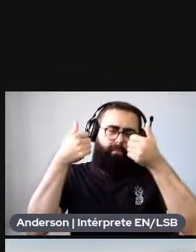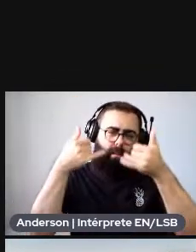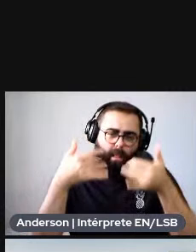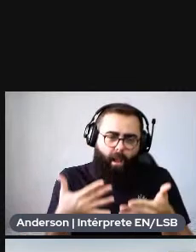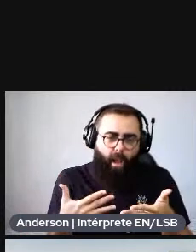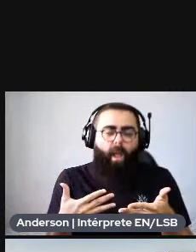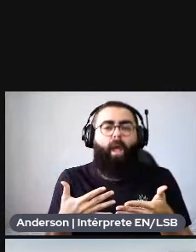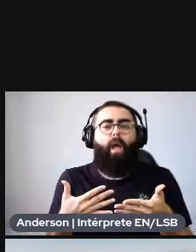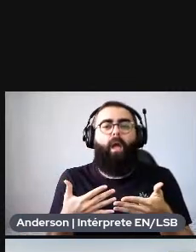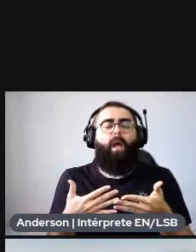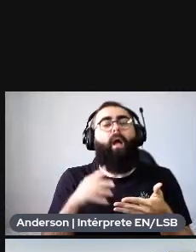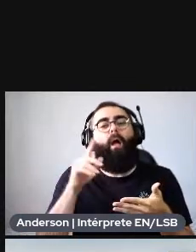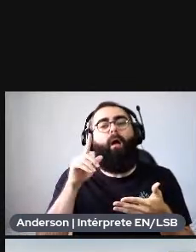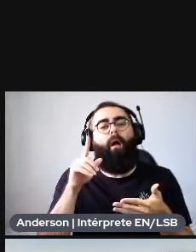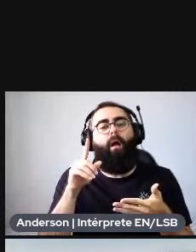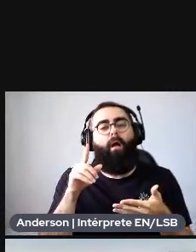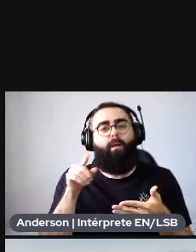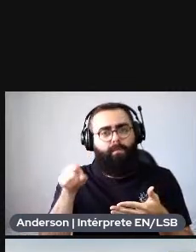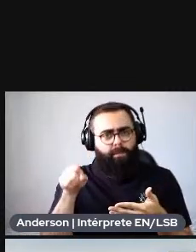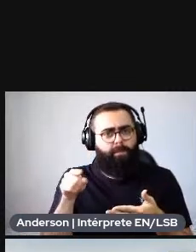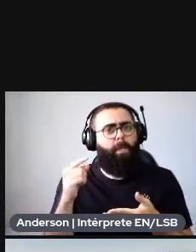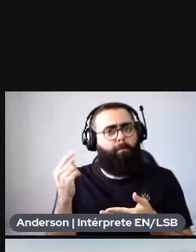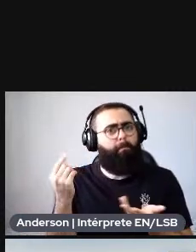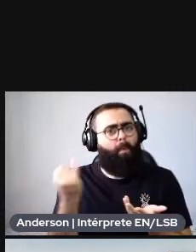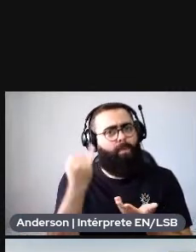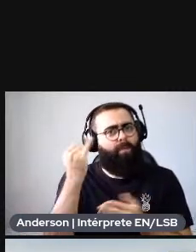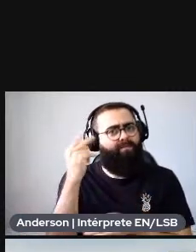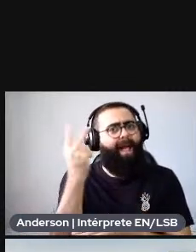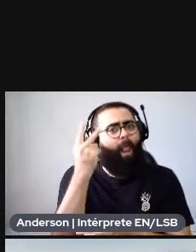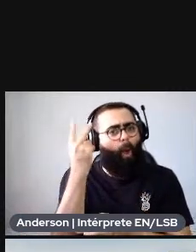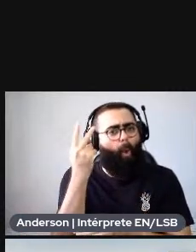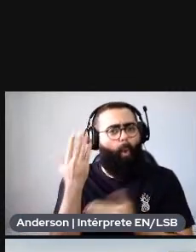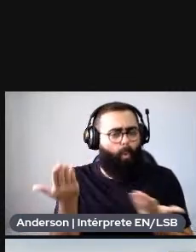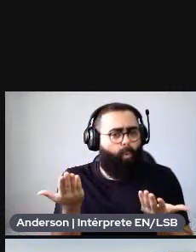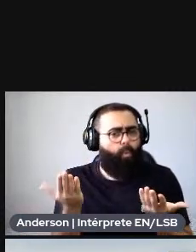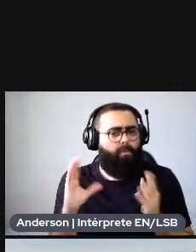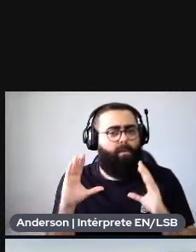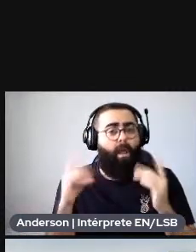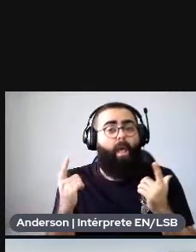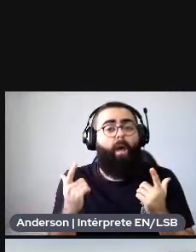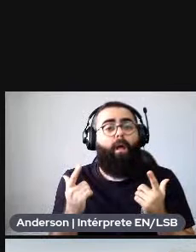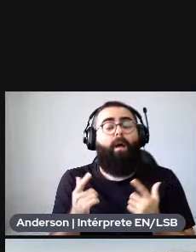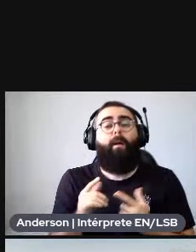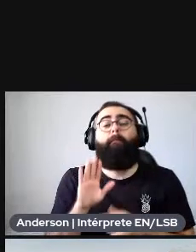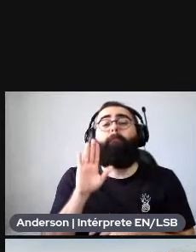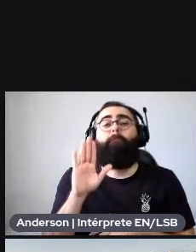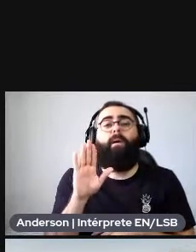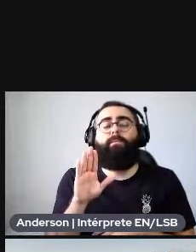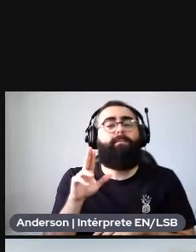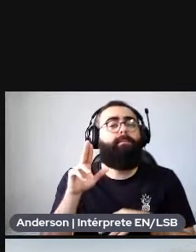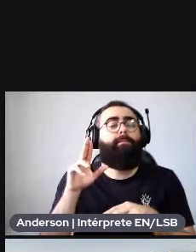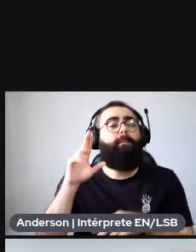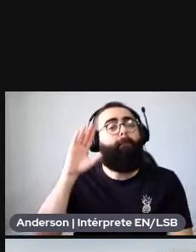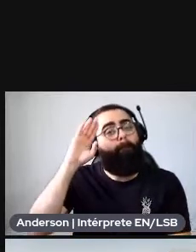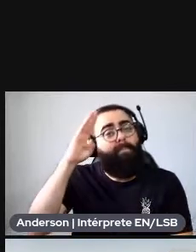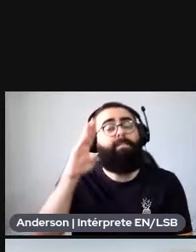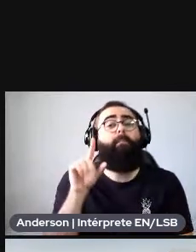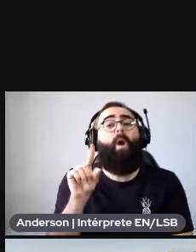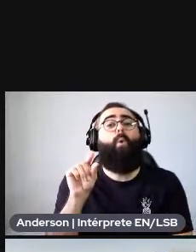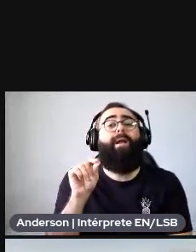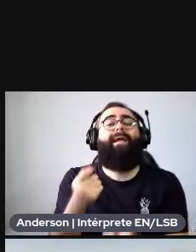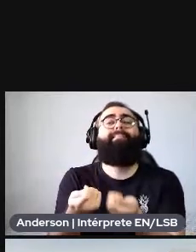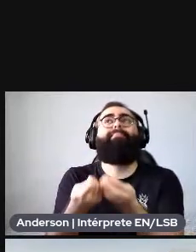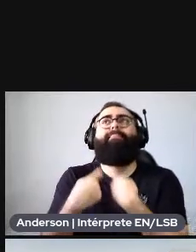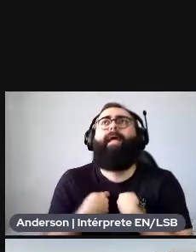highly valuable, of course, for a number of reasons. And among these reasons is the fact that, well, it allows us to describe